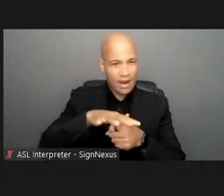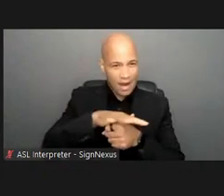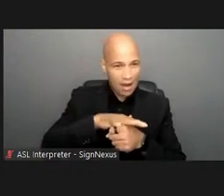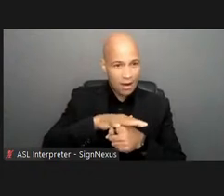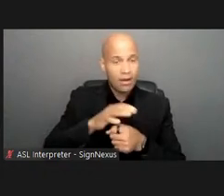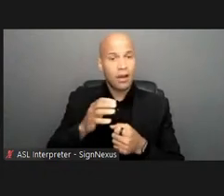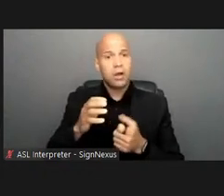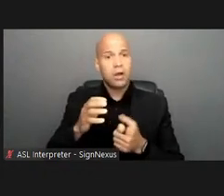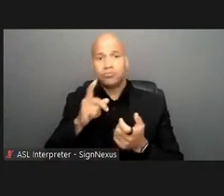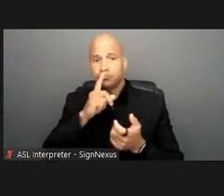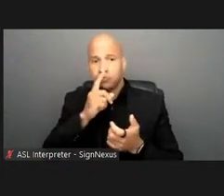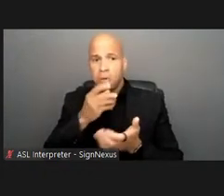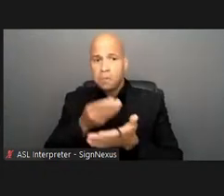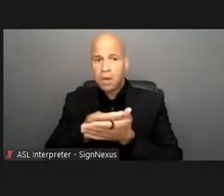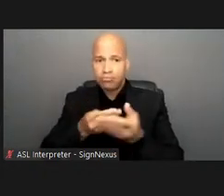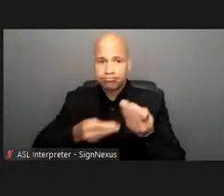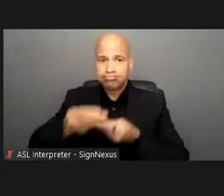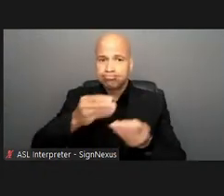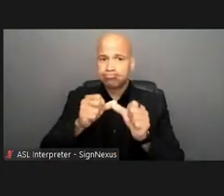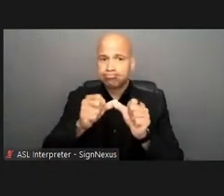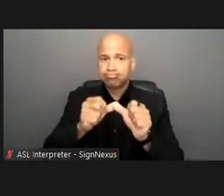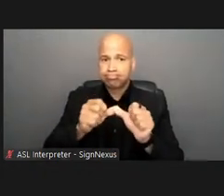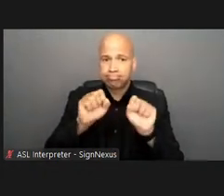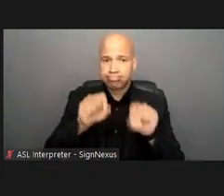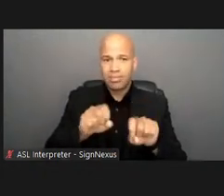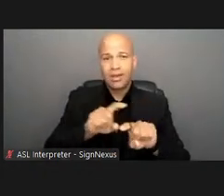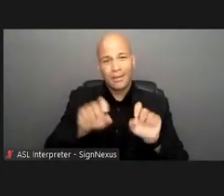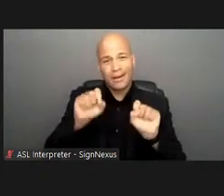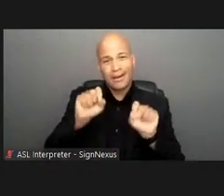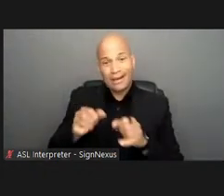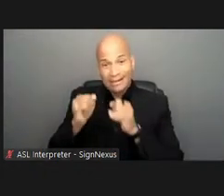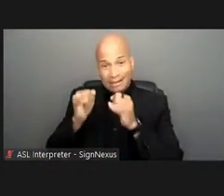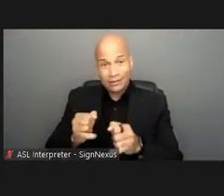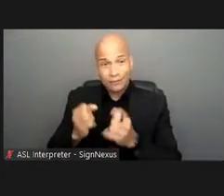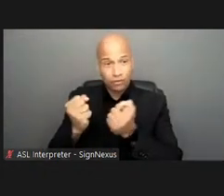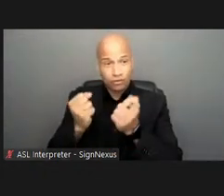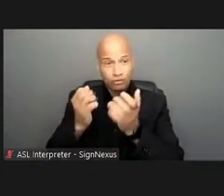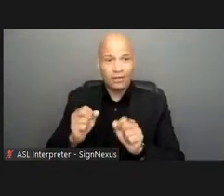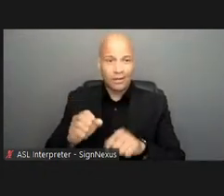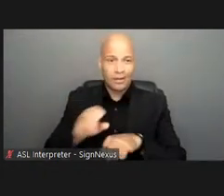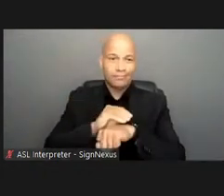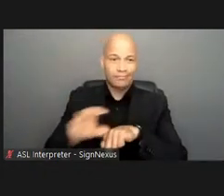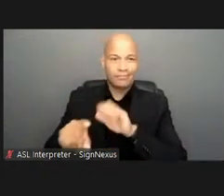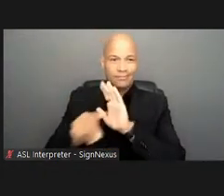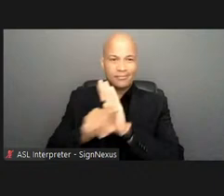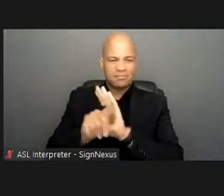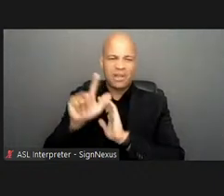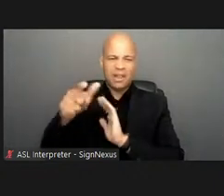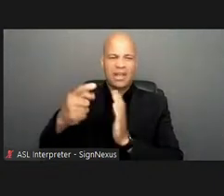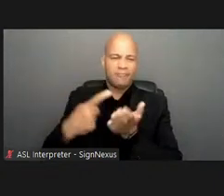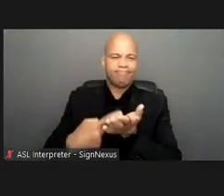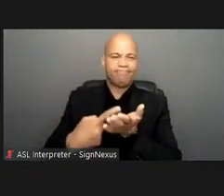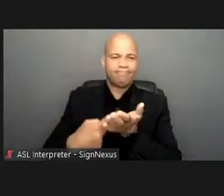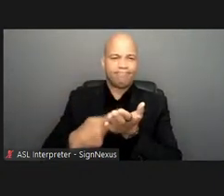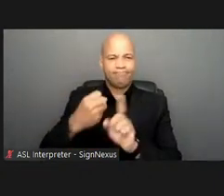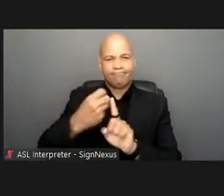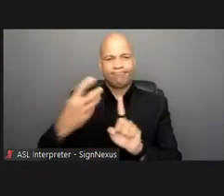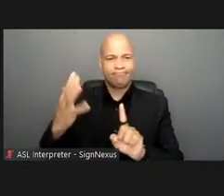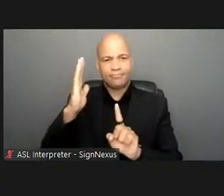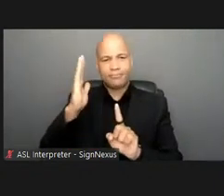viable overall individual drivers could be adversely affected and this is dealt with a little bit later in the presentation